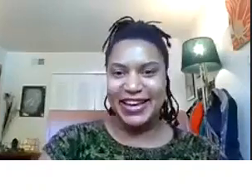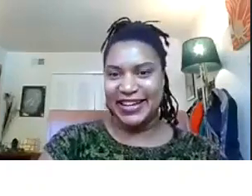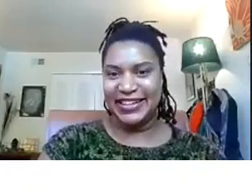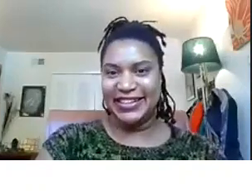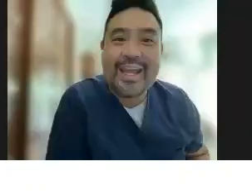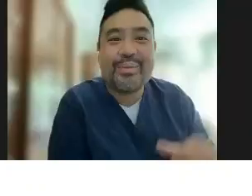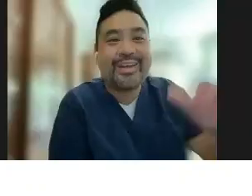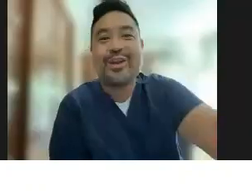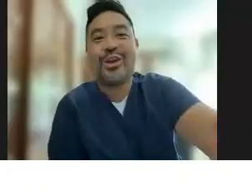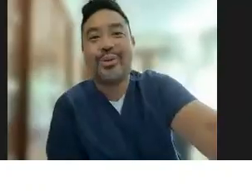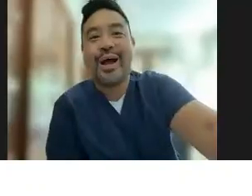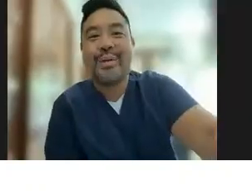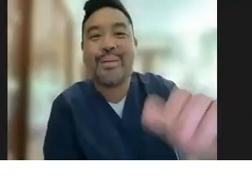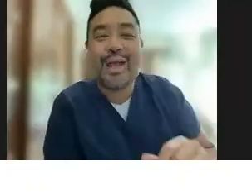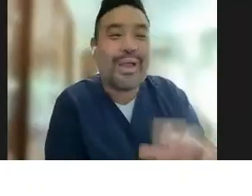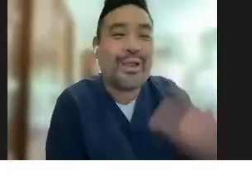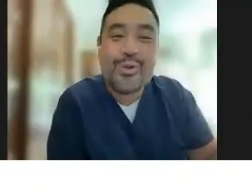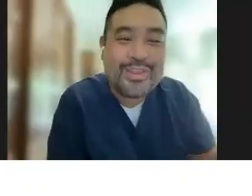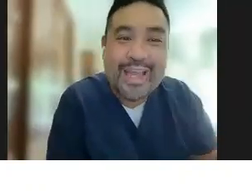I'm here for more Q&A, but yeah, you know,